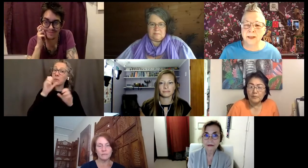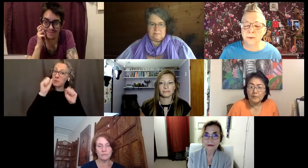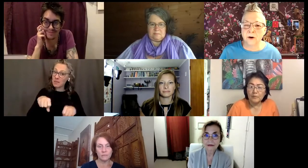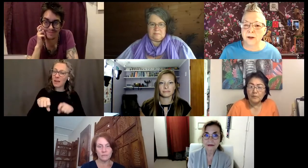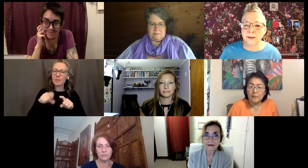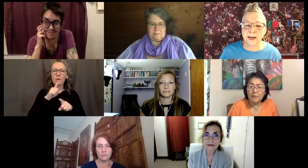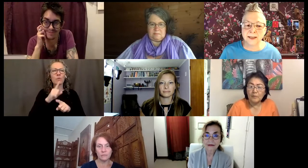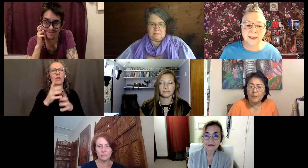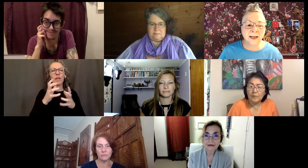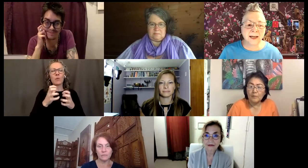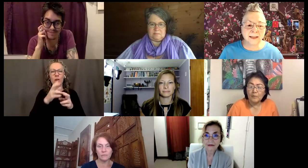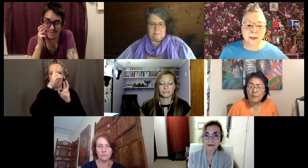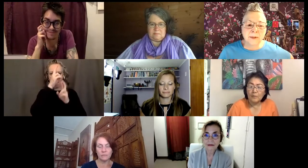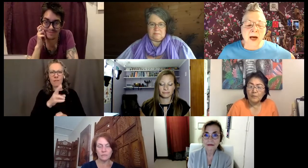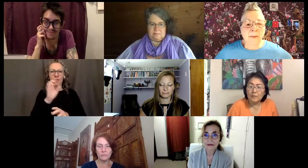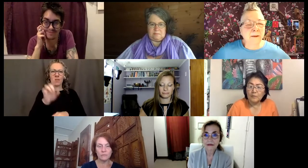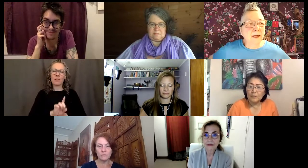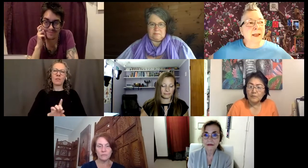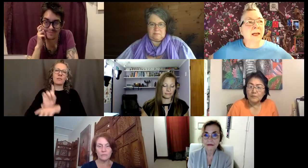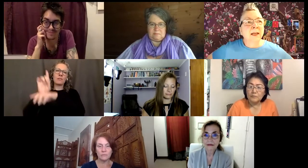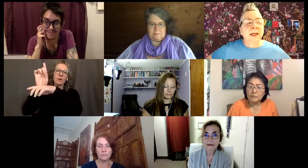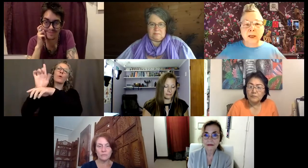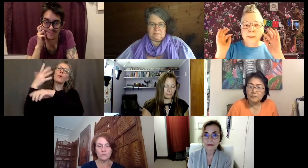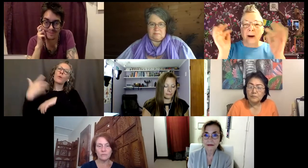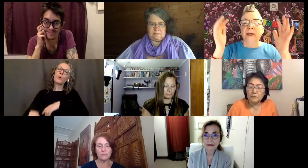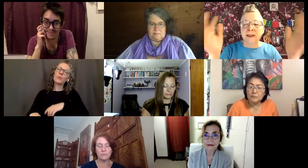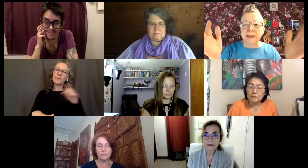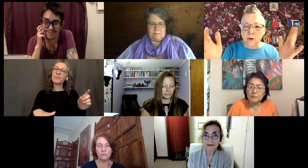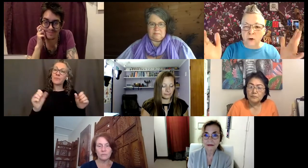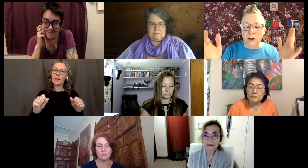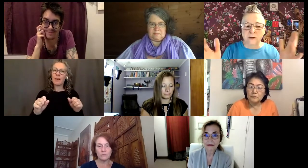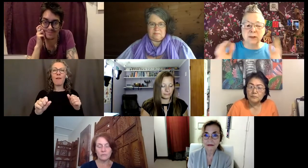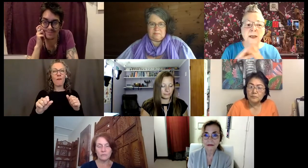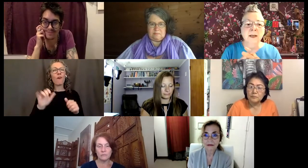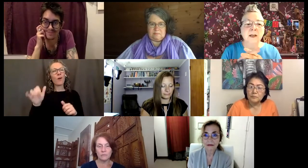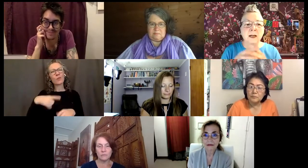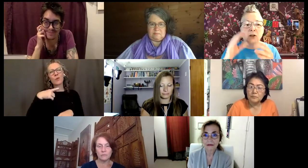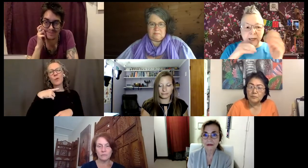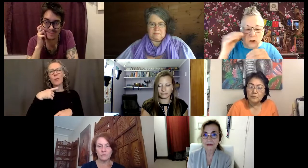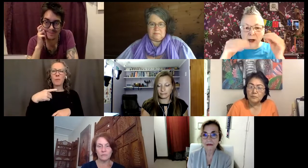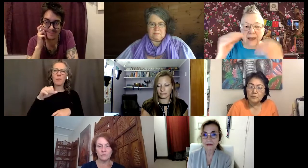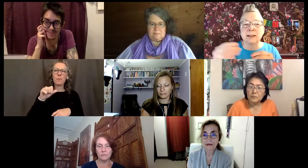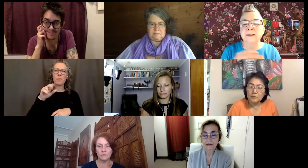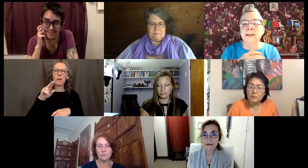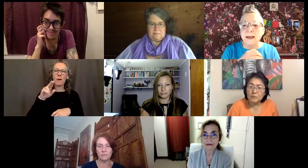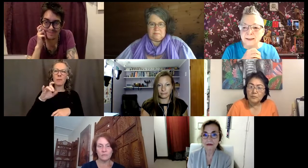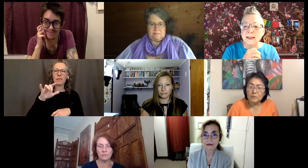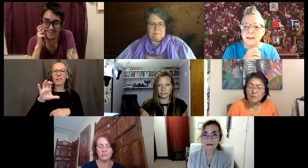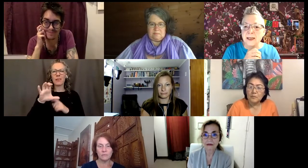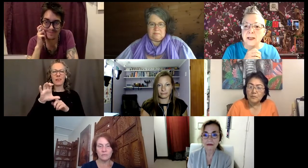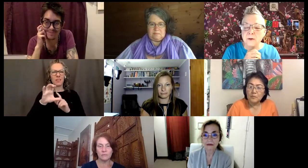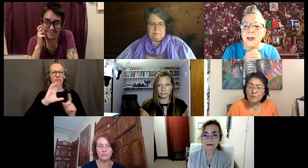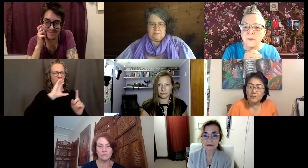really, really want to honor that. And at the same time, I think that in the public discourse, genderizing is not